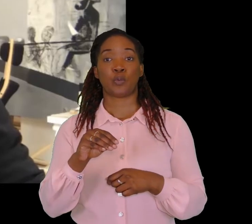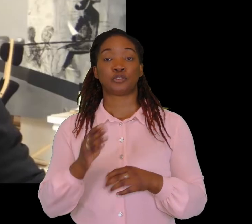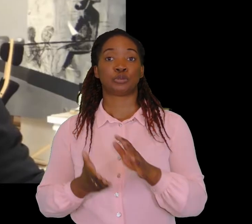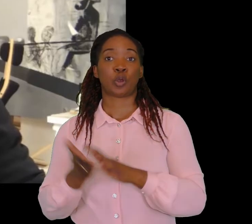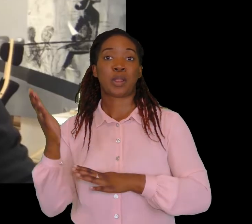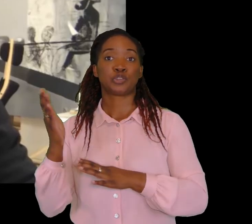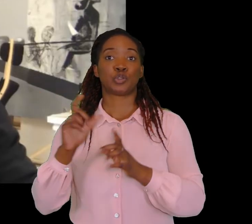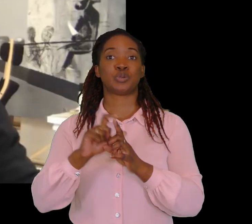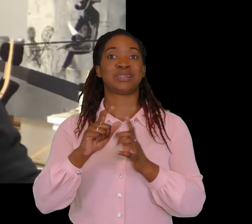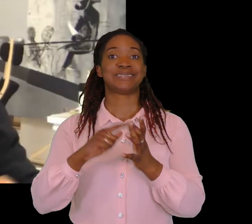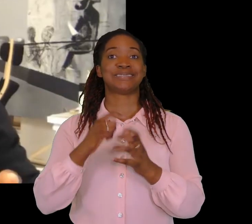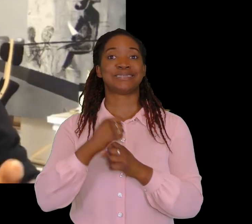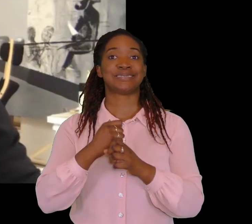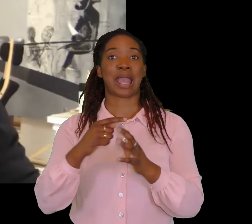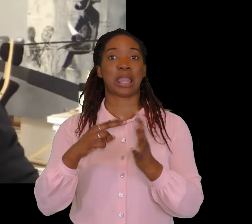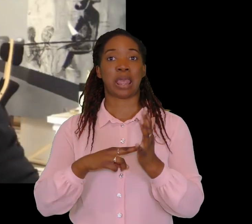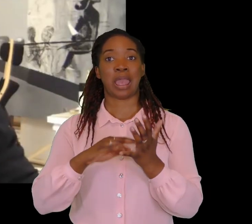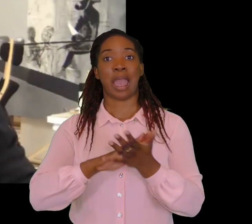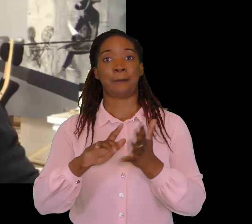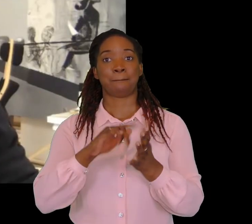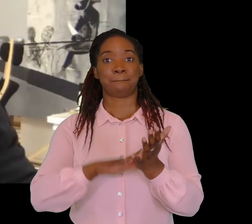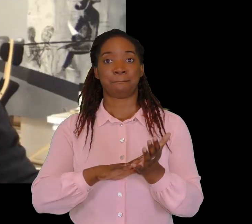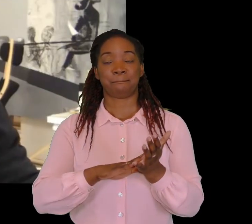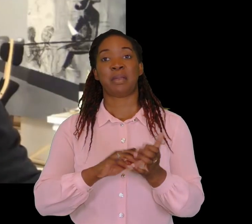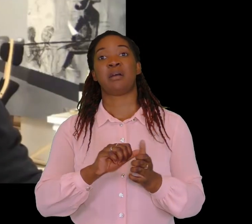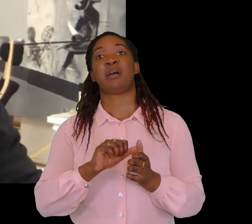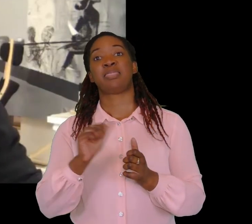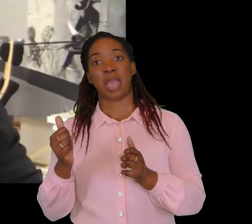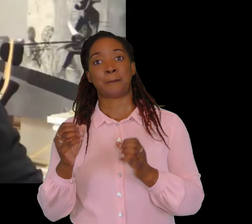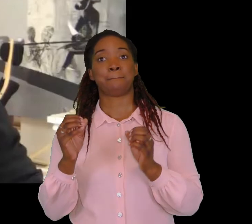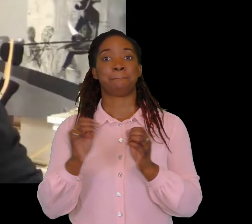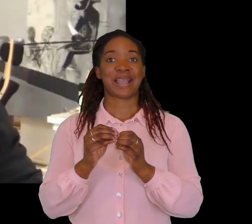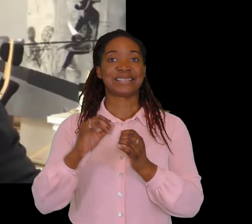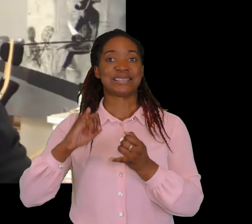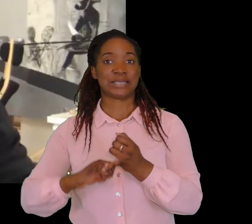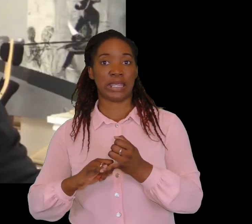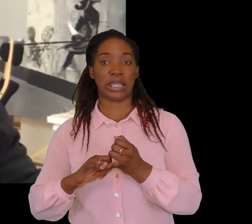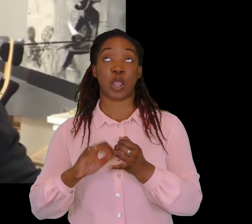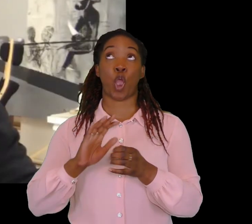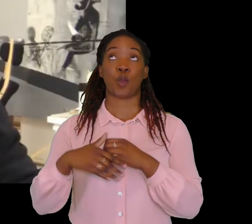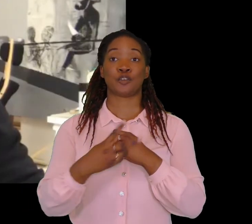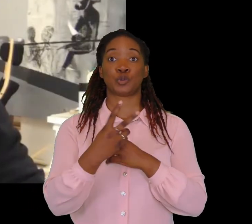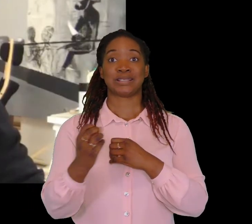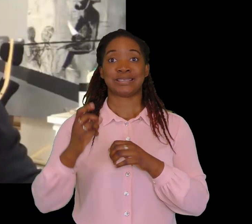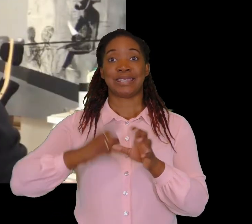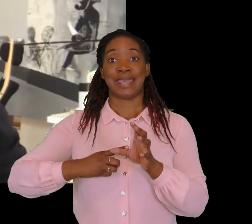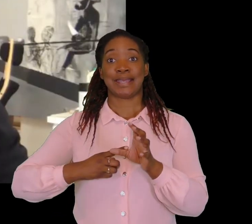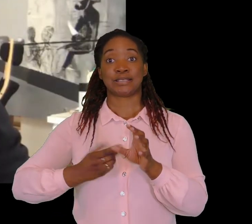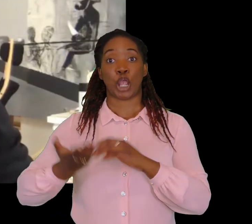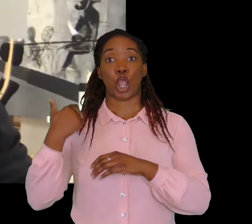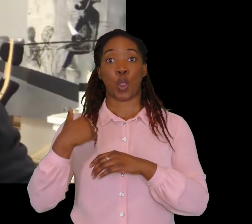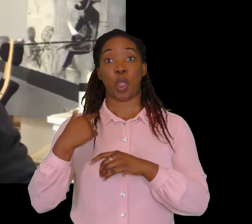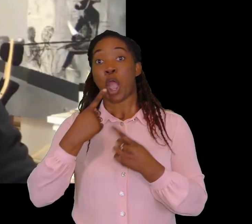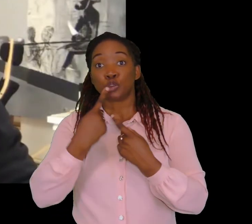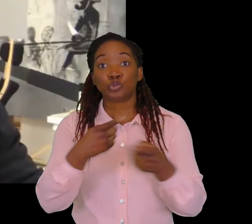to Dagenham, when I moved out of Battersea to move house to Dagenham more than 20 years ago, everybody who